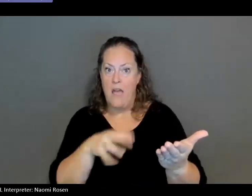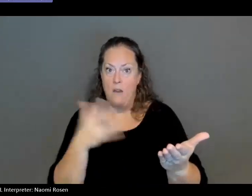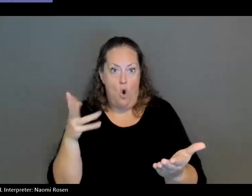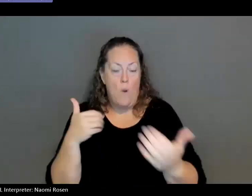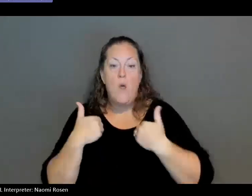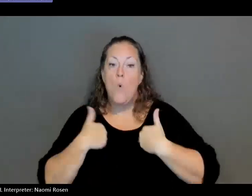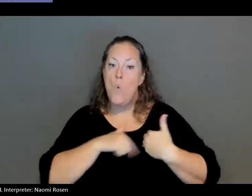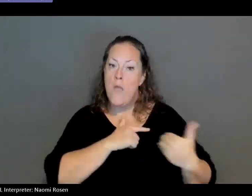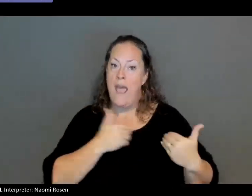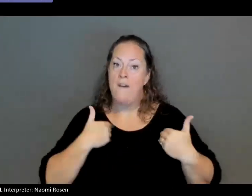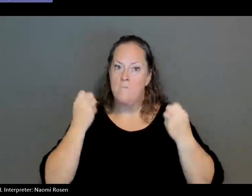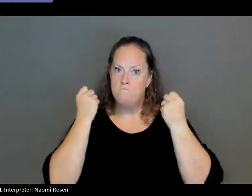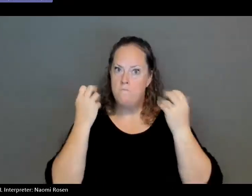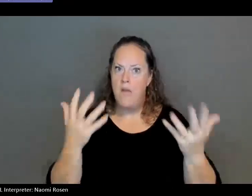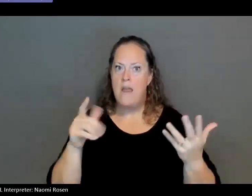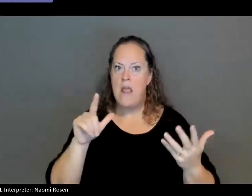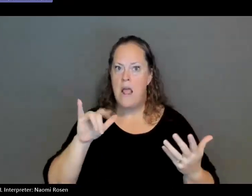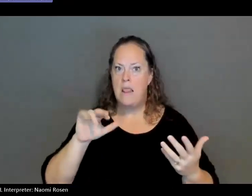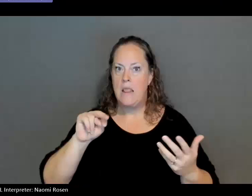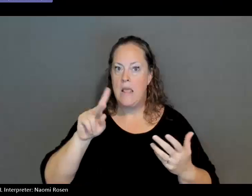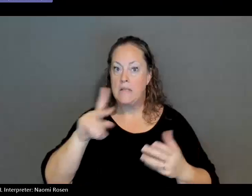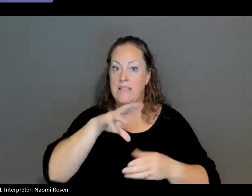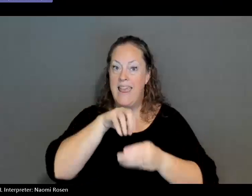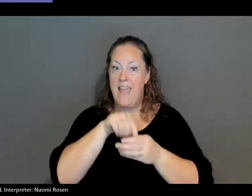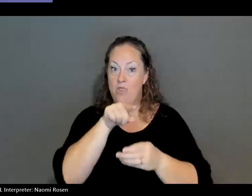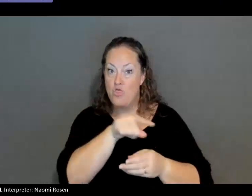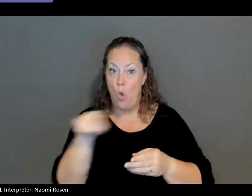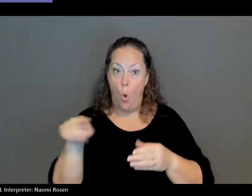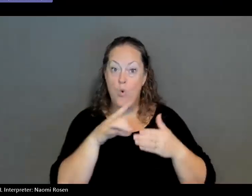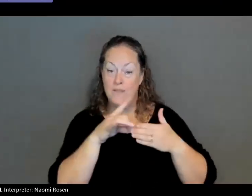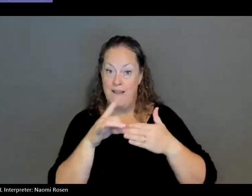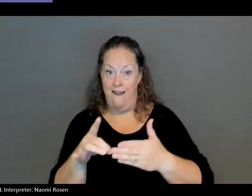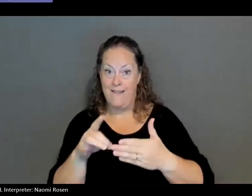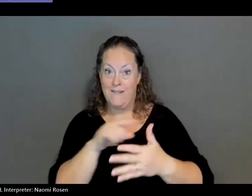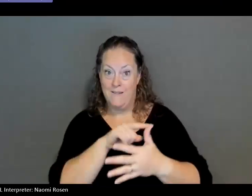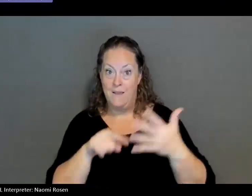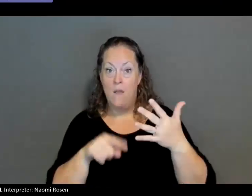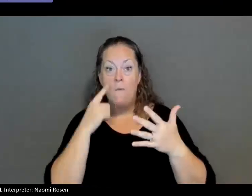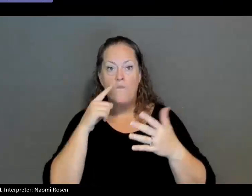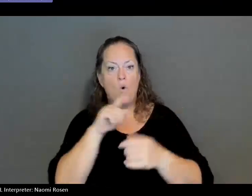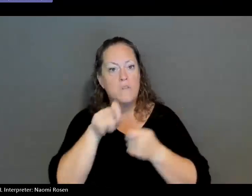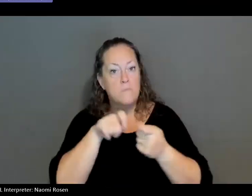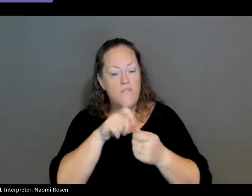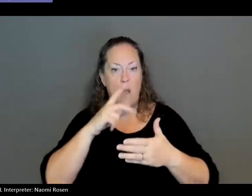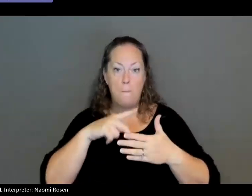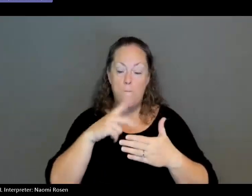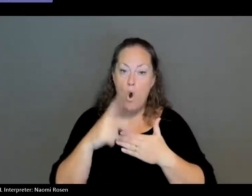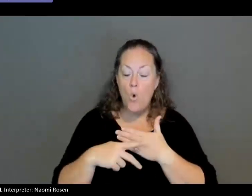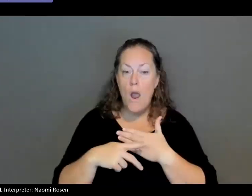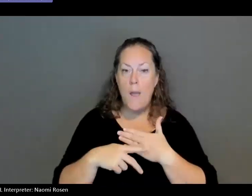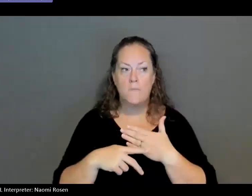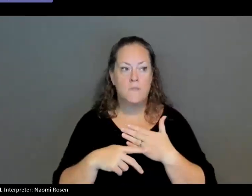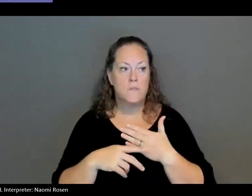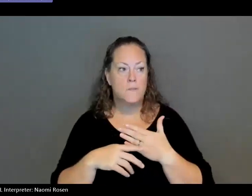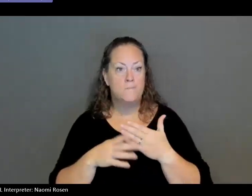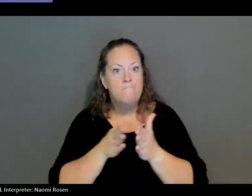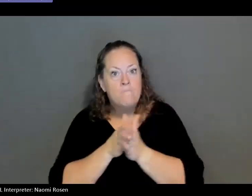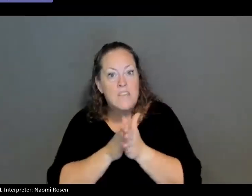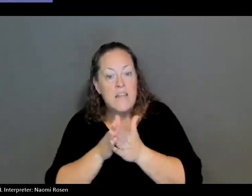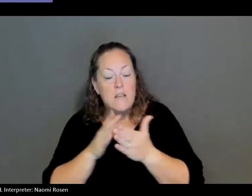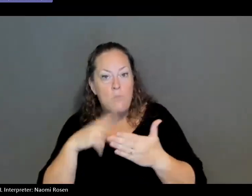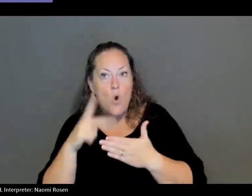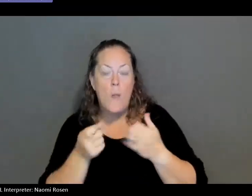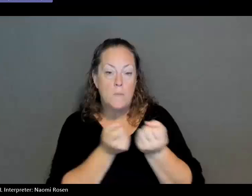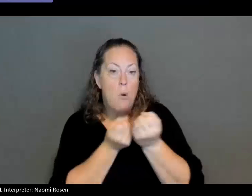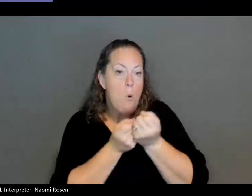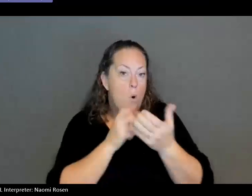links within those guides to particular programs, incentive programs or support programs